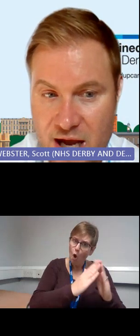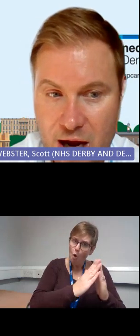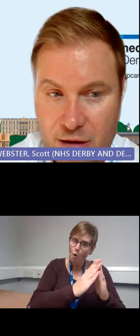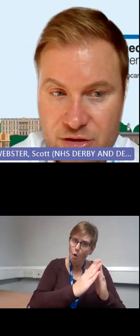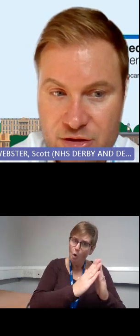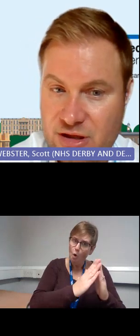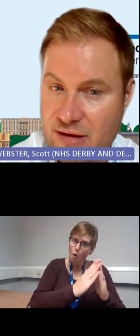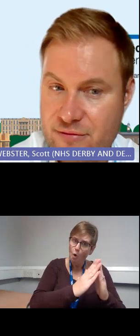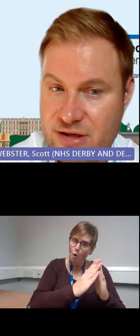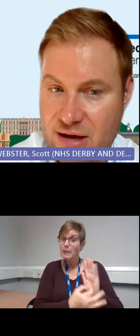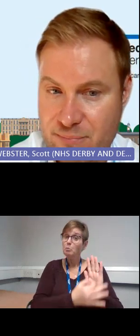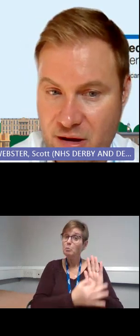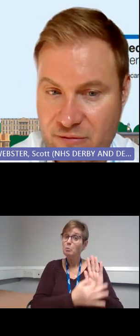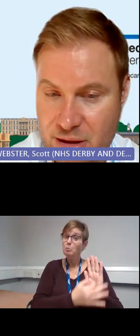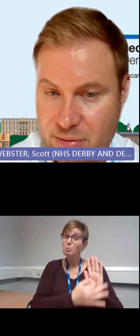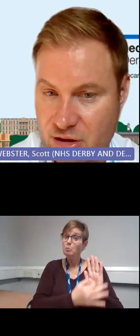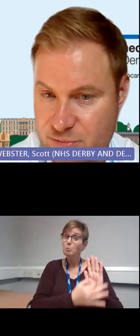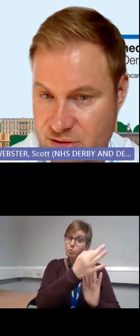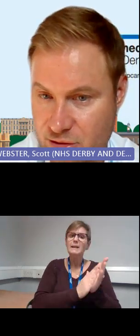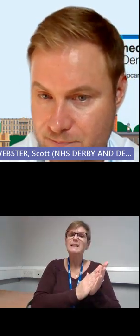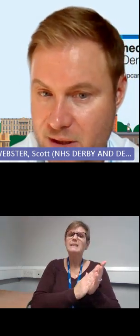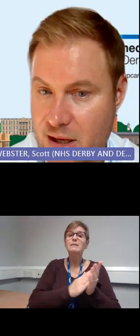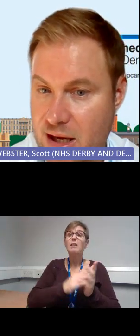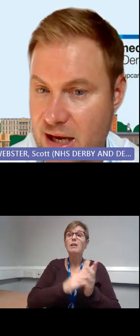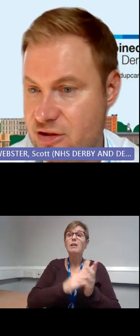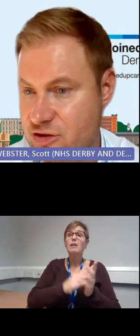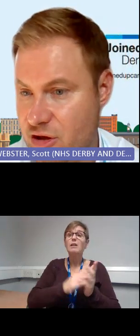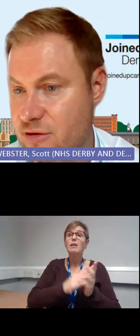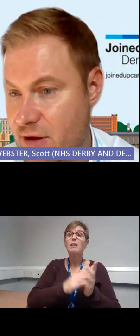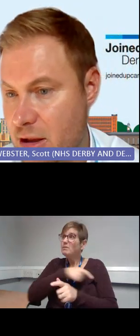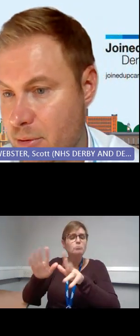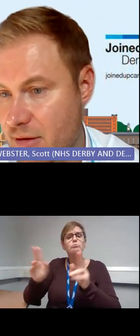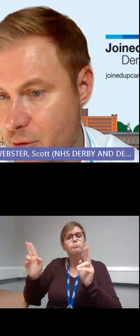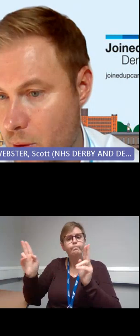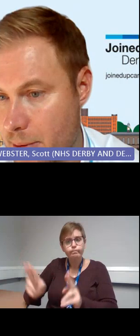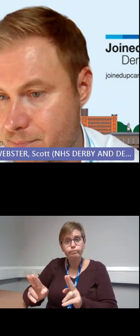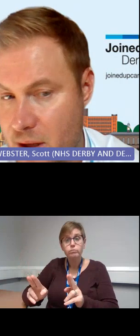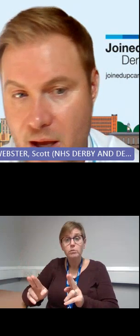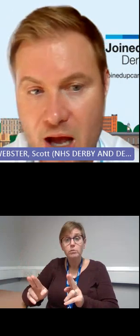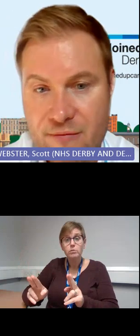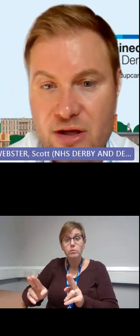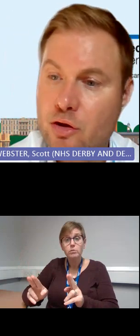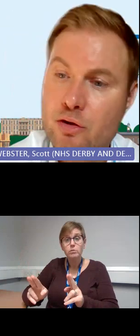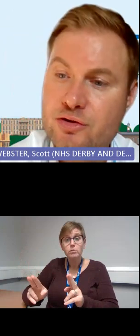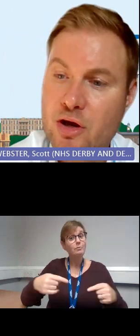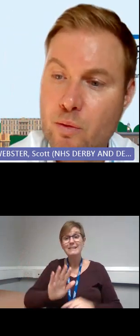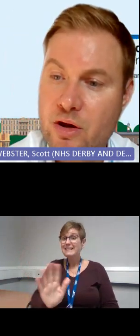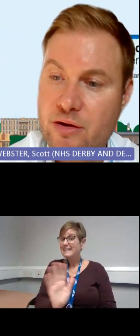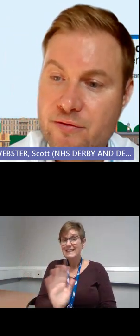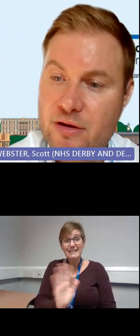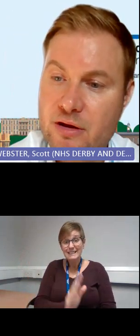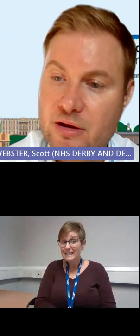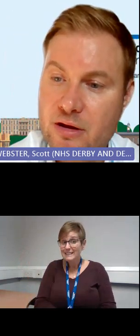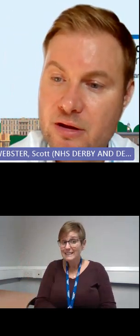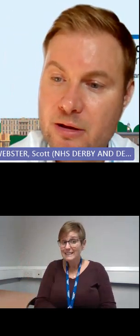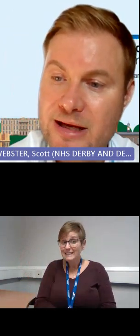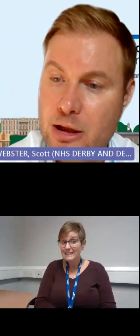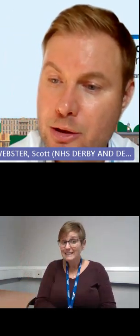independence, and reduce the length of time of people in hospital. It is not available everywhere. I think it's also